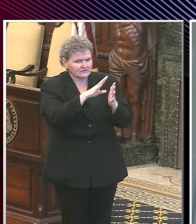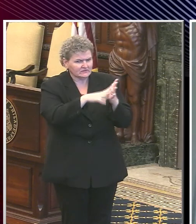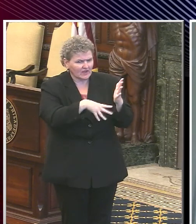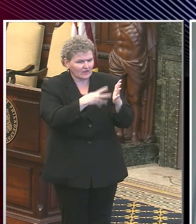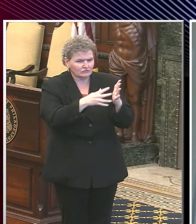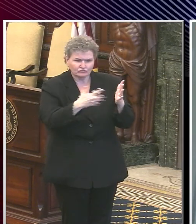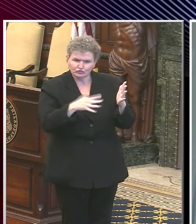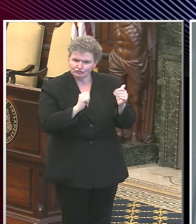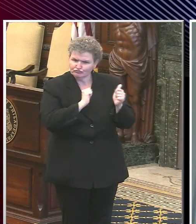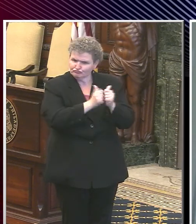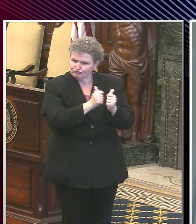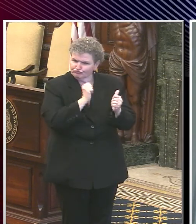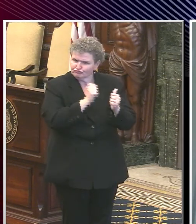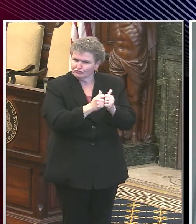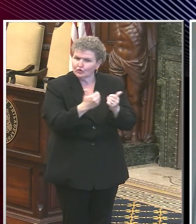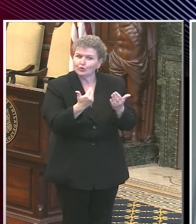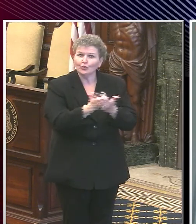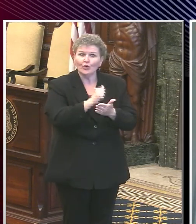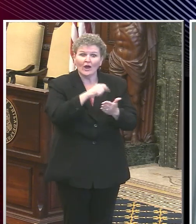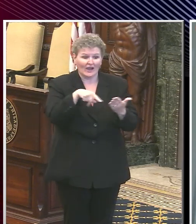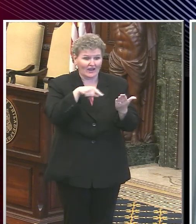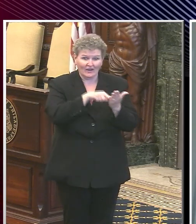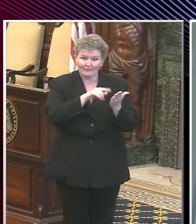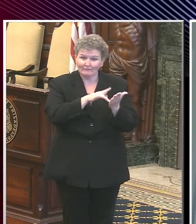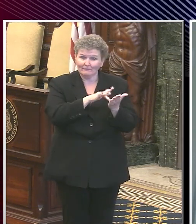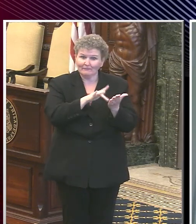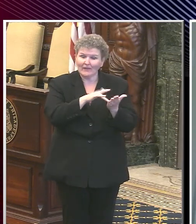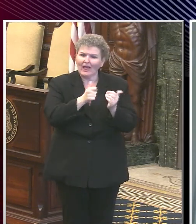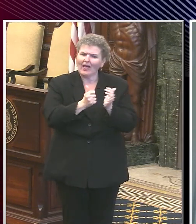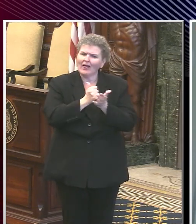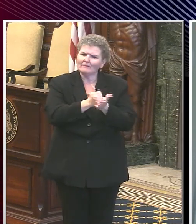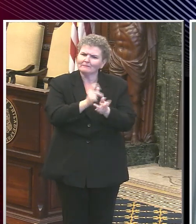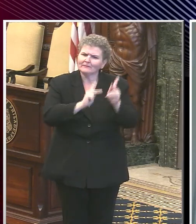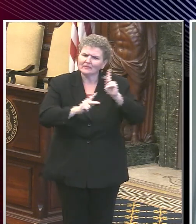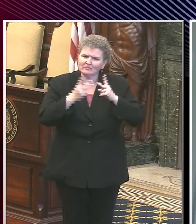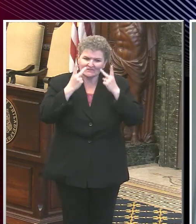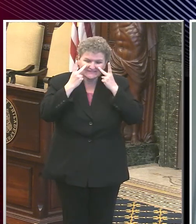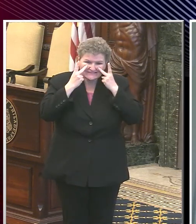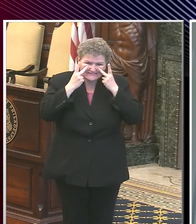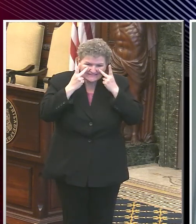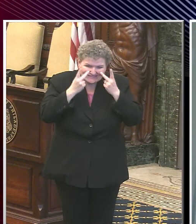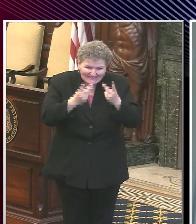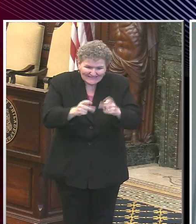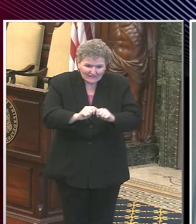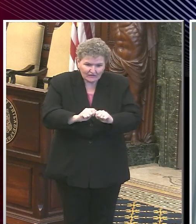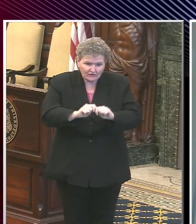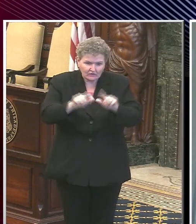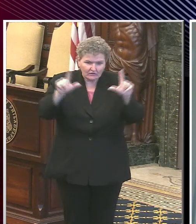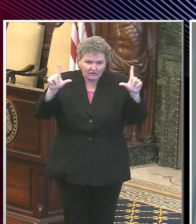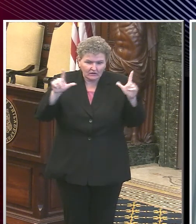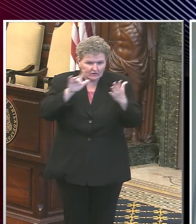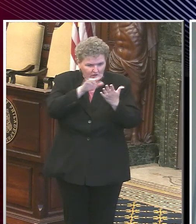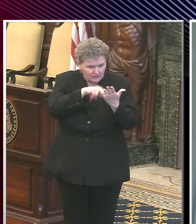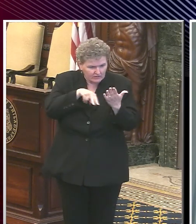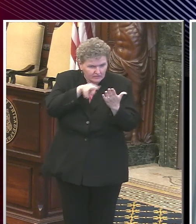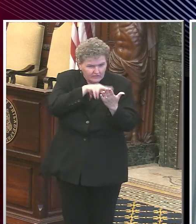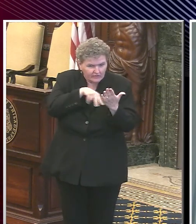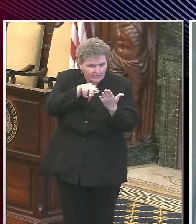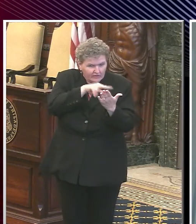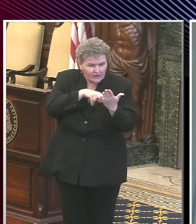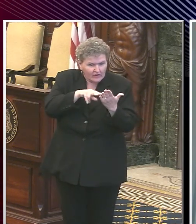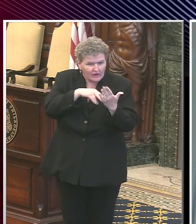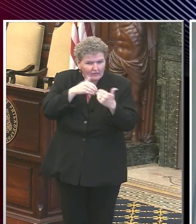the new app is meant to help people see live where, the process is in